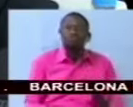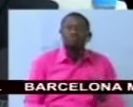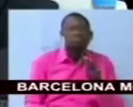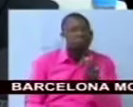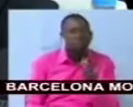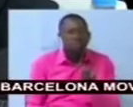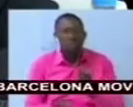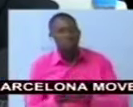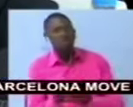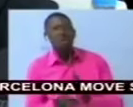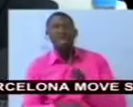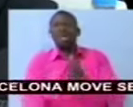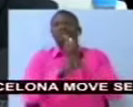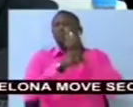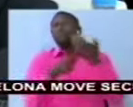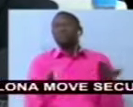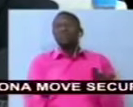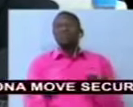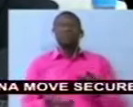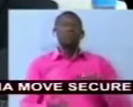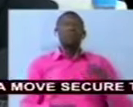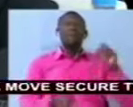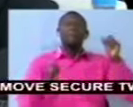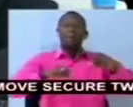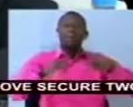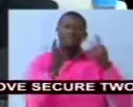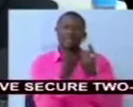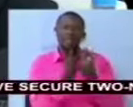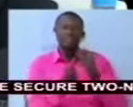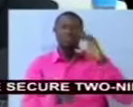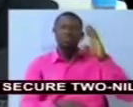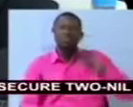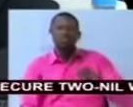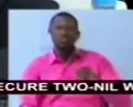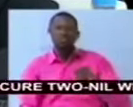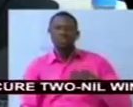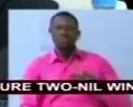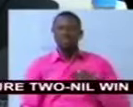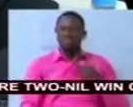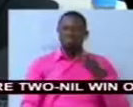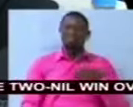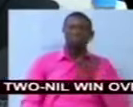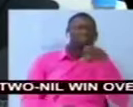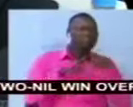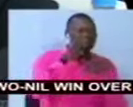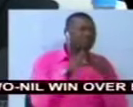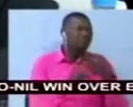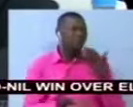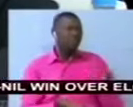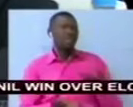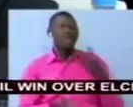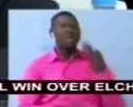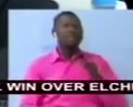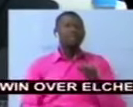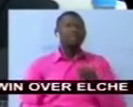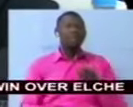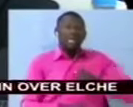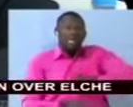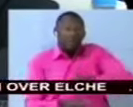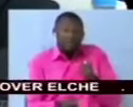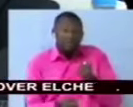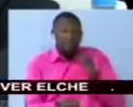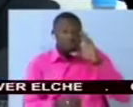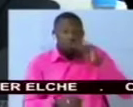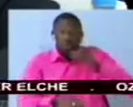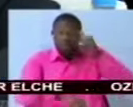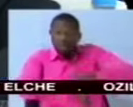gave flimsy excuses that if they did not carry out some of the superior orders to